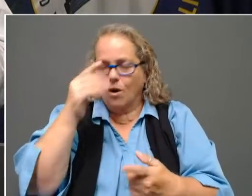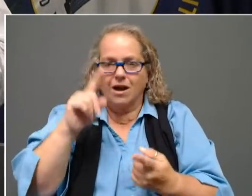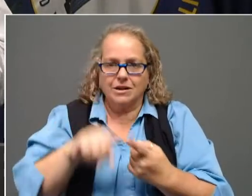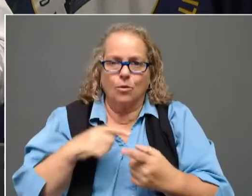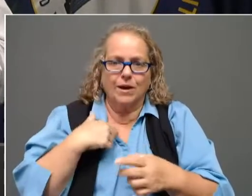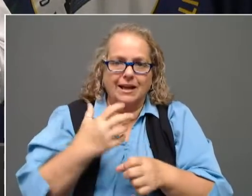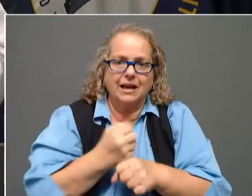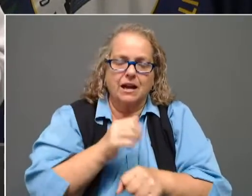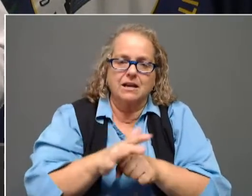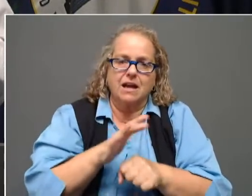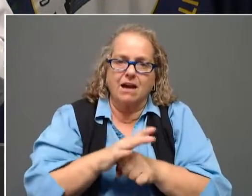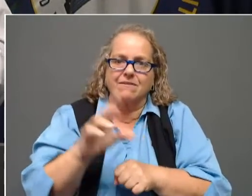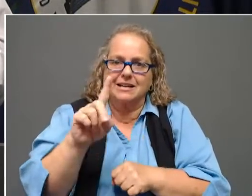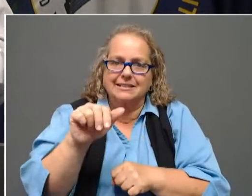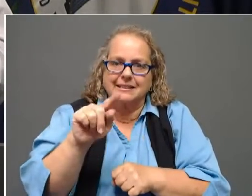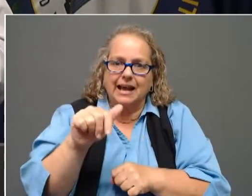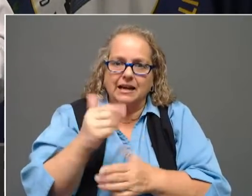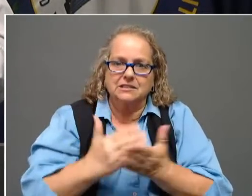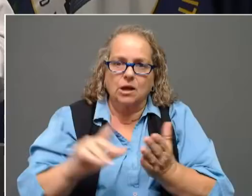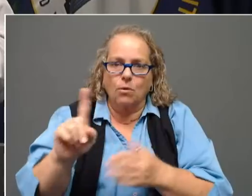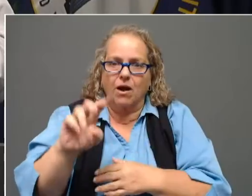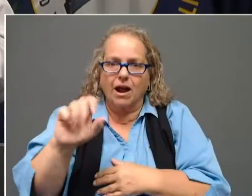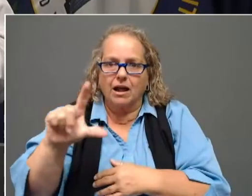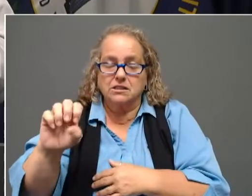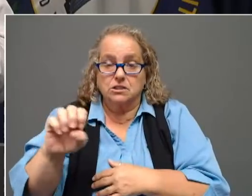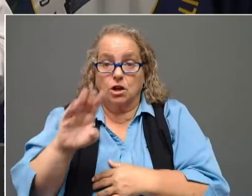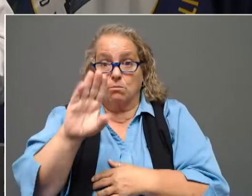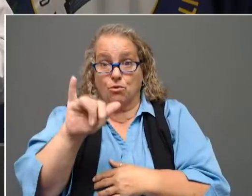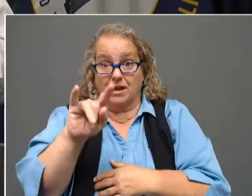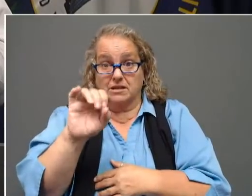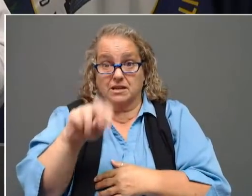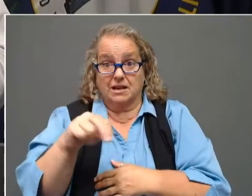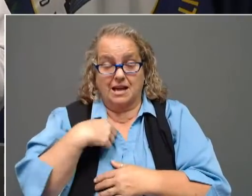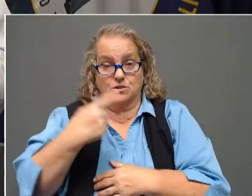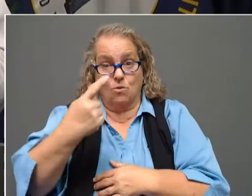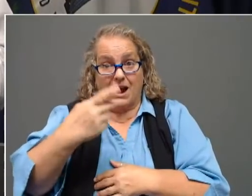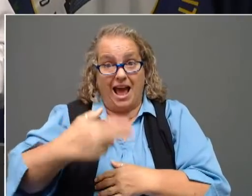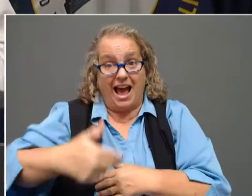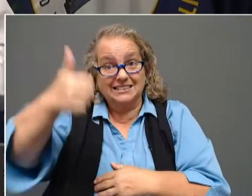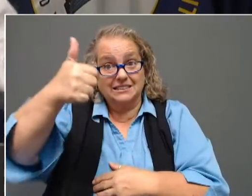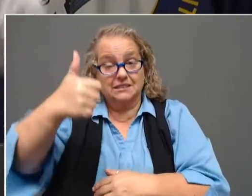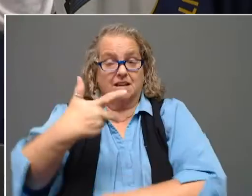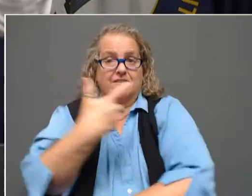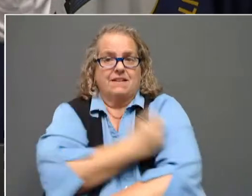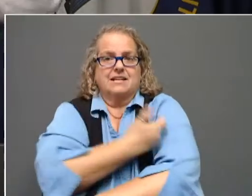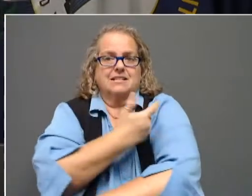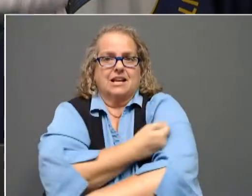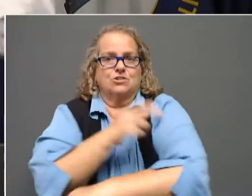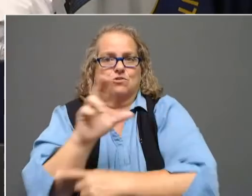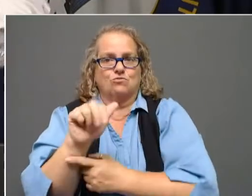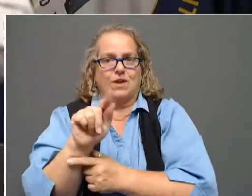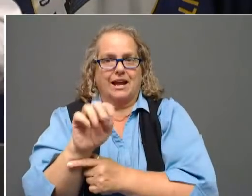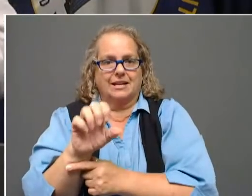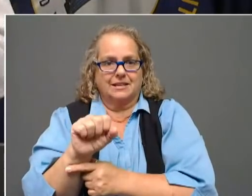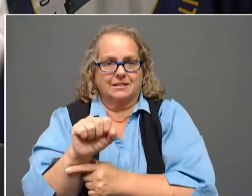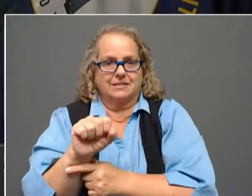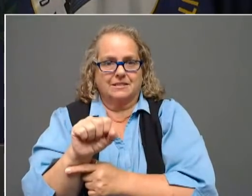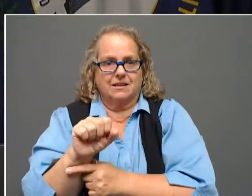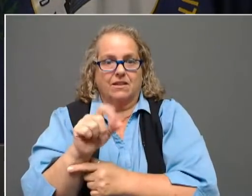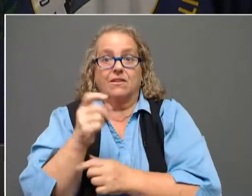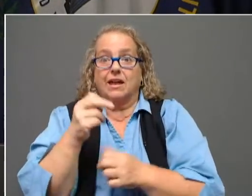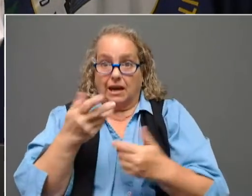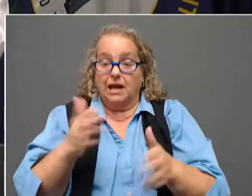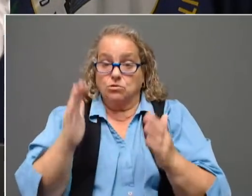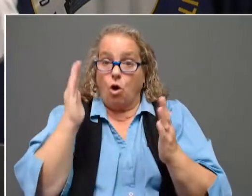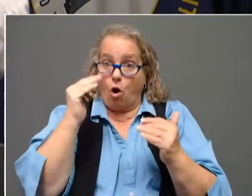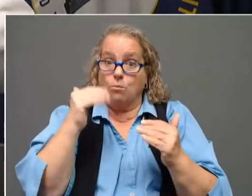let's hope. I mean, Britain has one of the higher vaccination rates in the world for a whole nation. Let's hope then we have a quick spike and it goes down and this